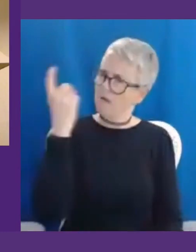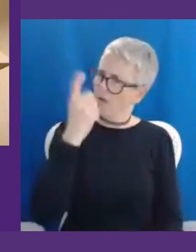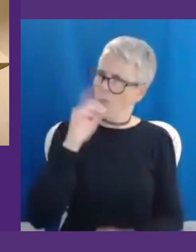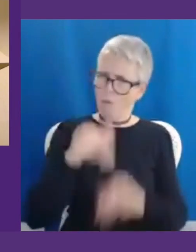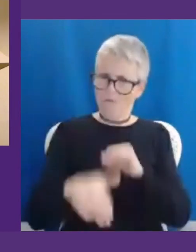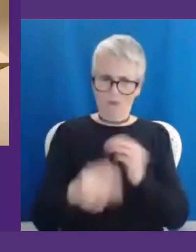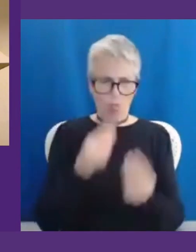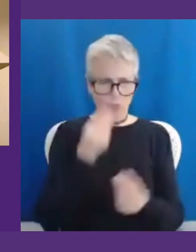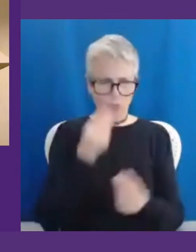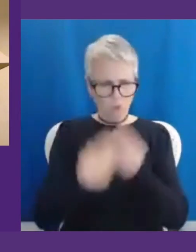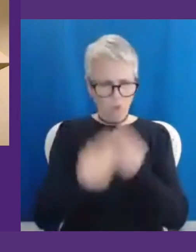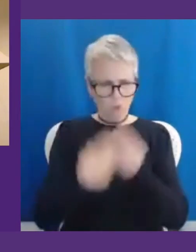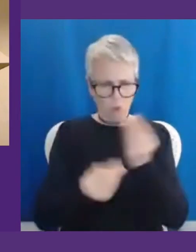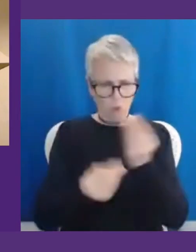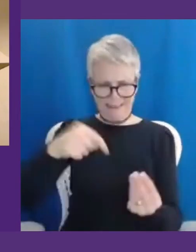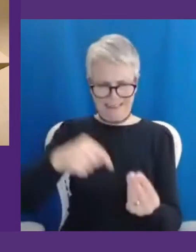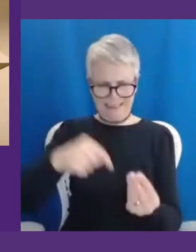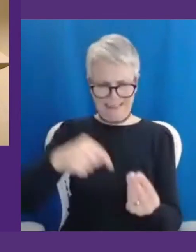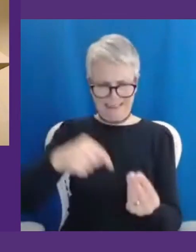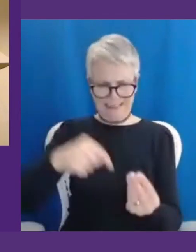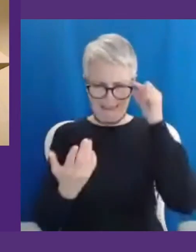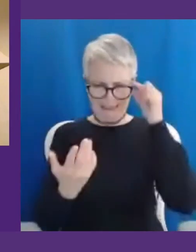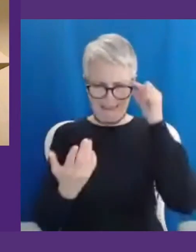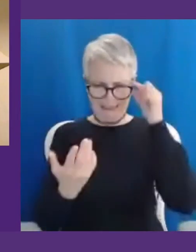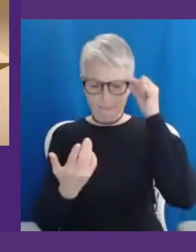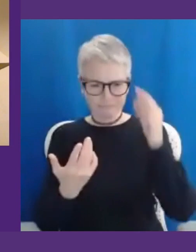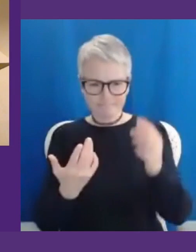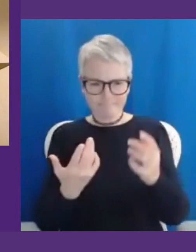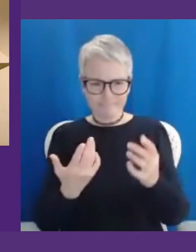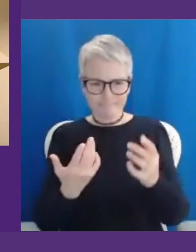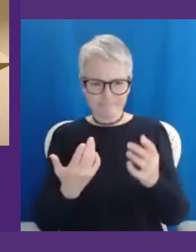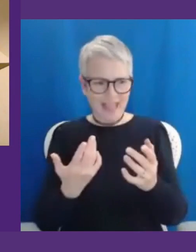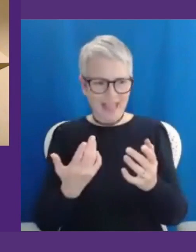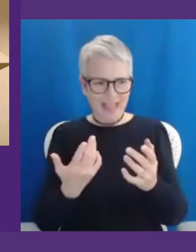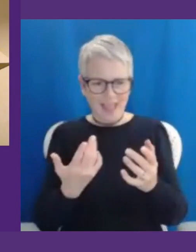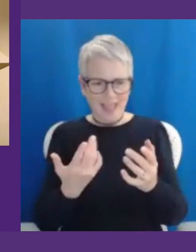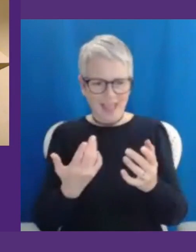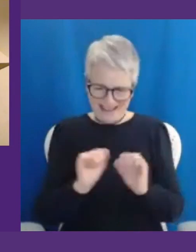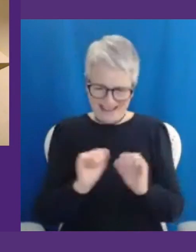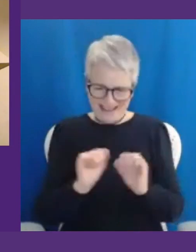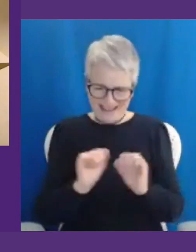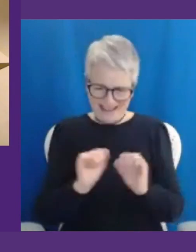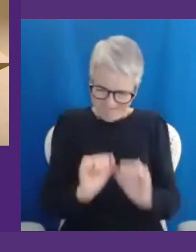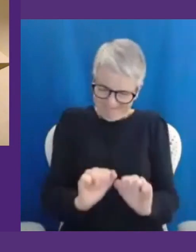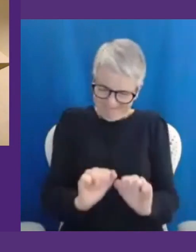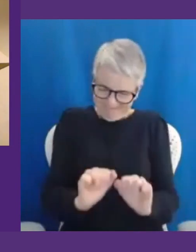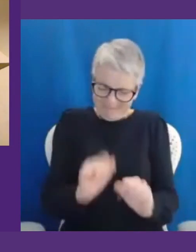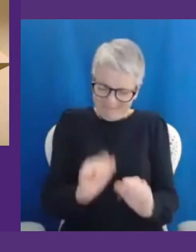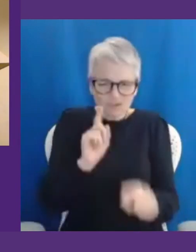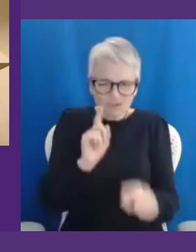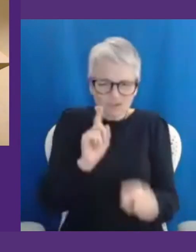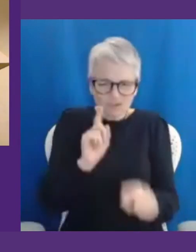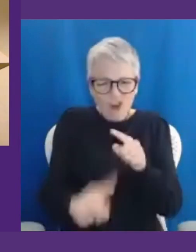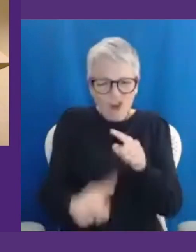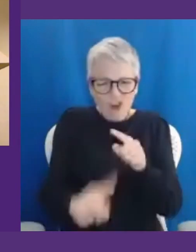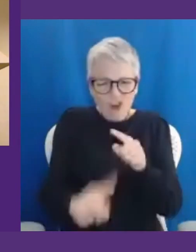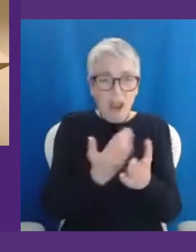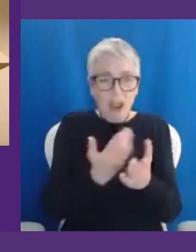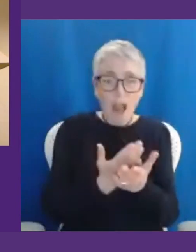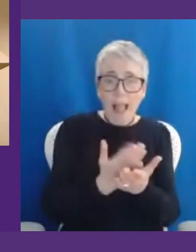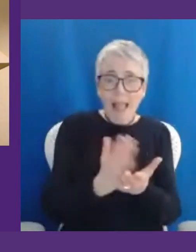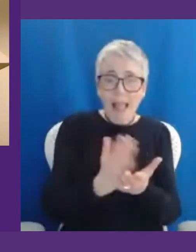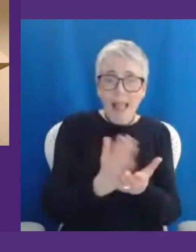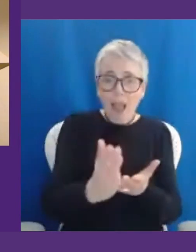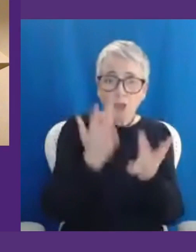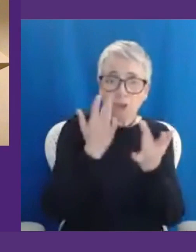they were kind of sometimes explicitly and sometimes implicitly saying,